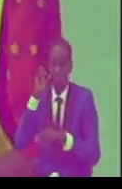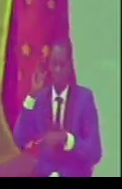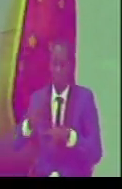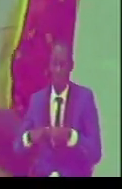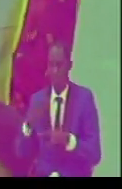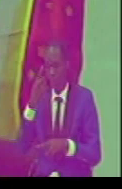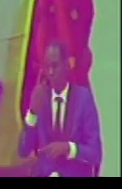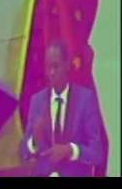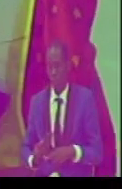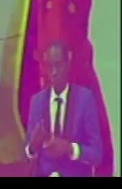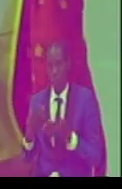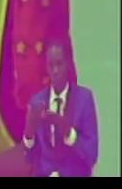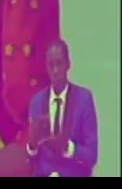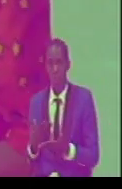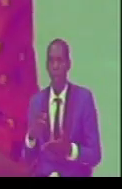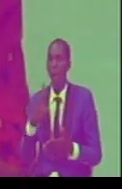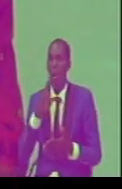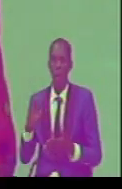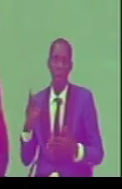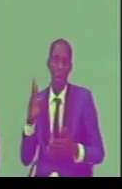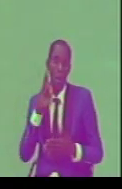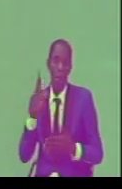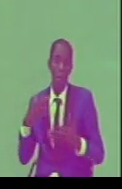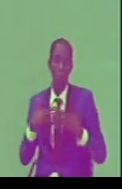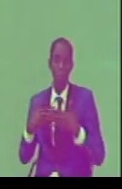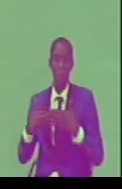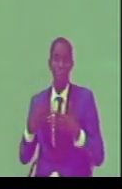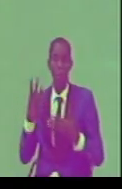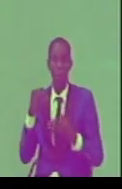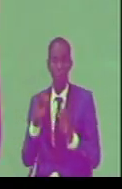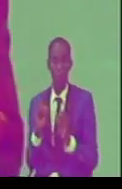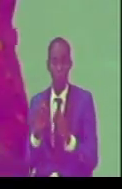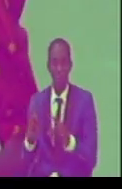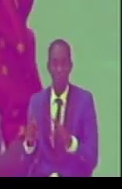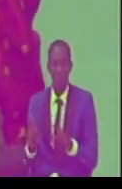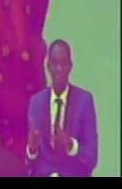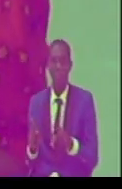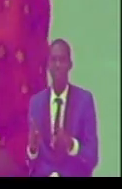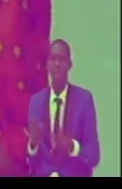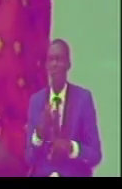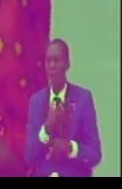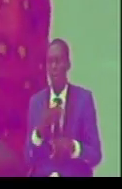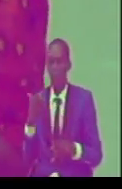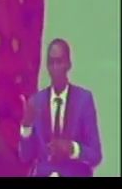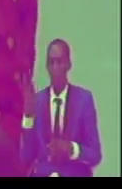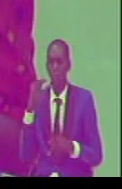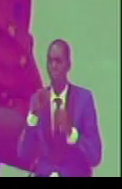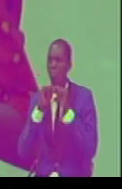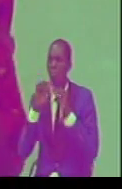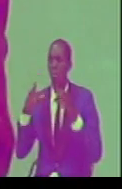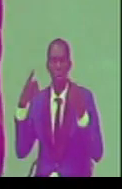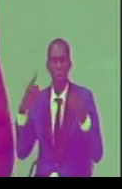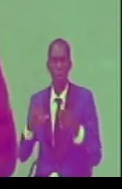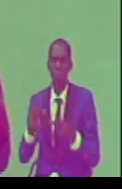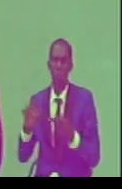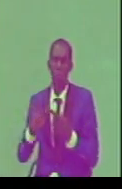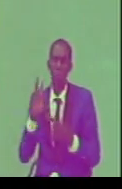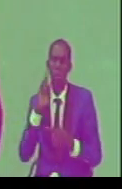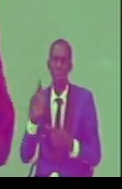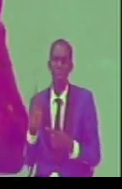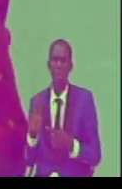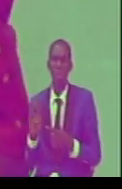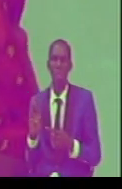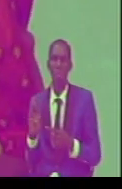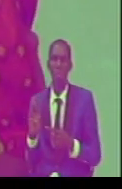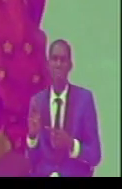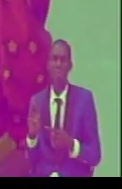God, since I sat there, I see that it was my breathing was normal as it's supposed to be as I was breathing before. There was